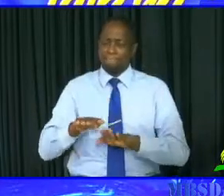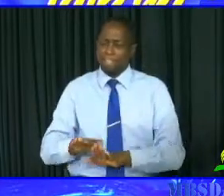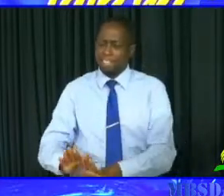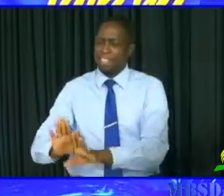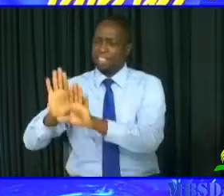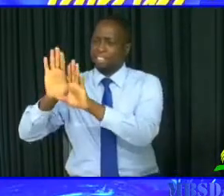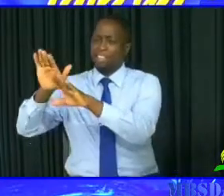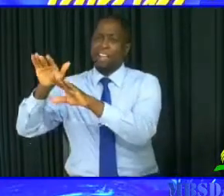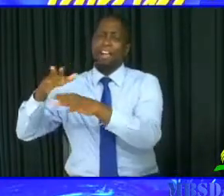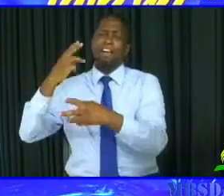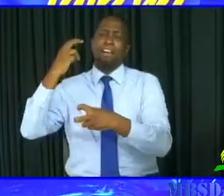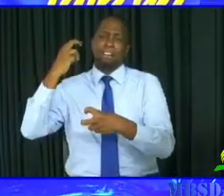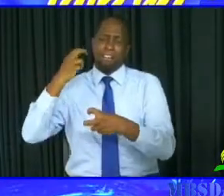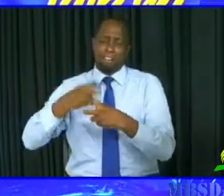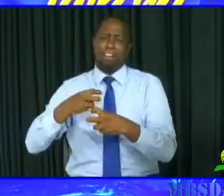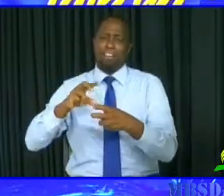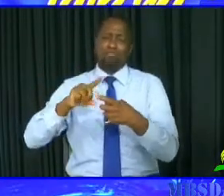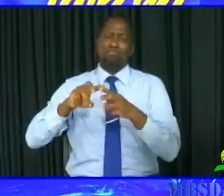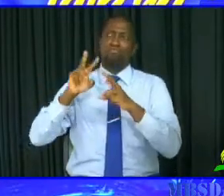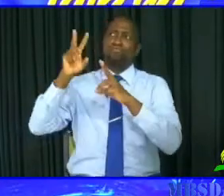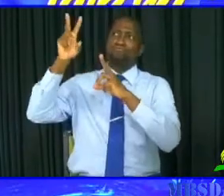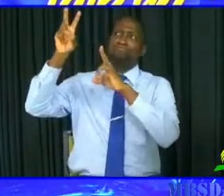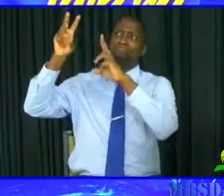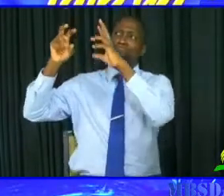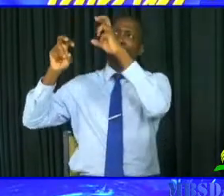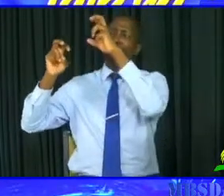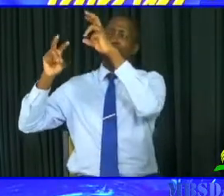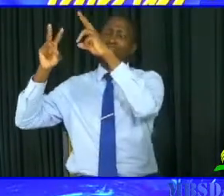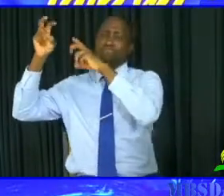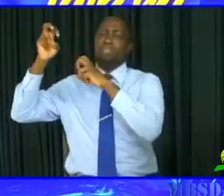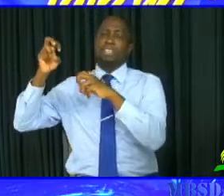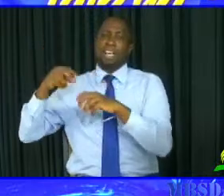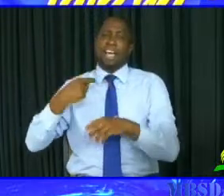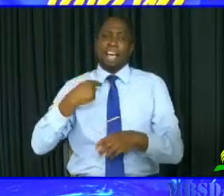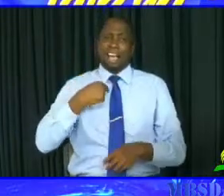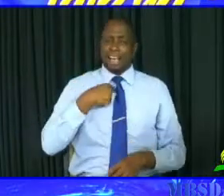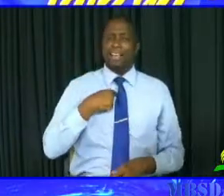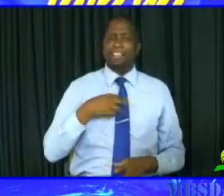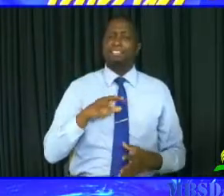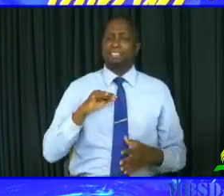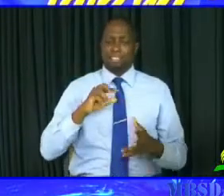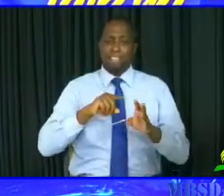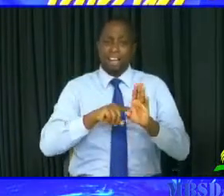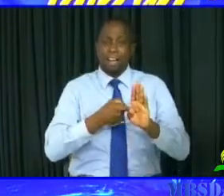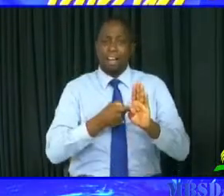hills are hard to climb.